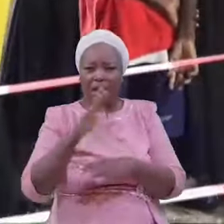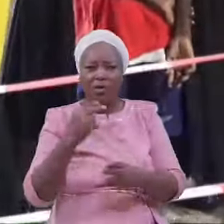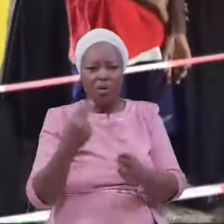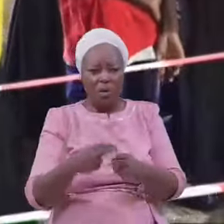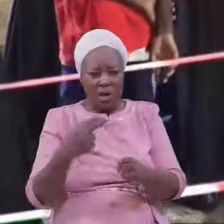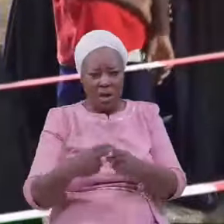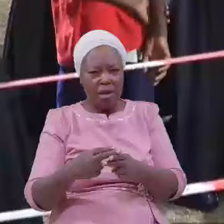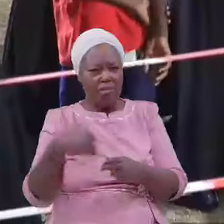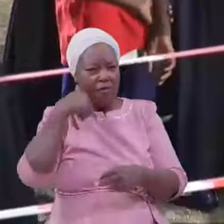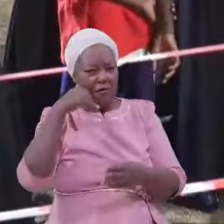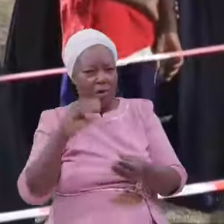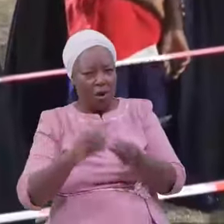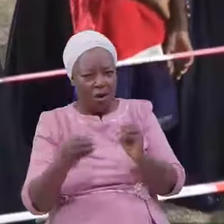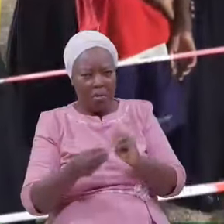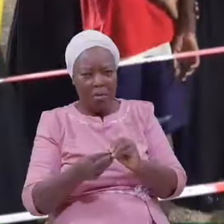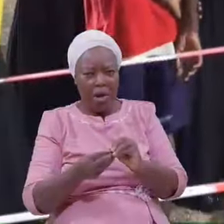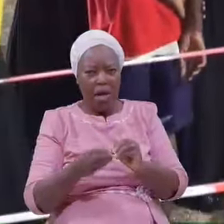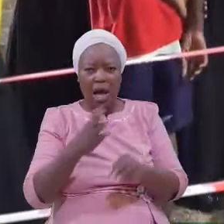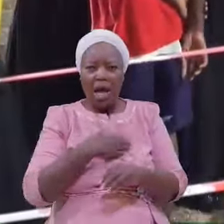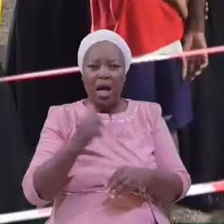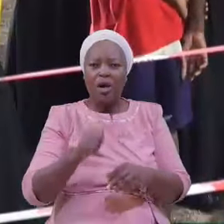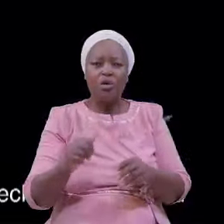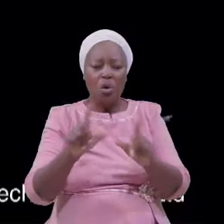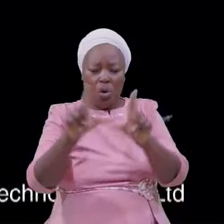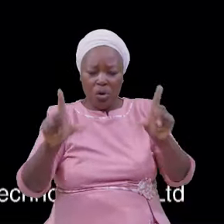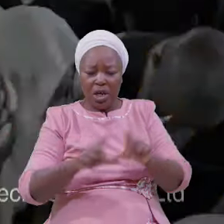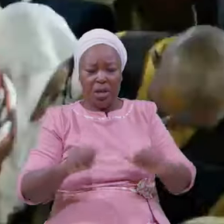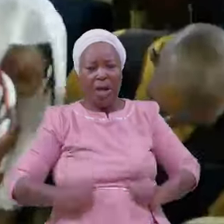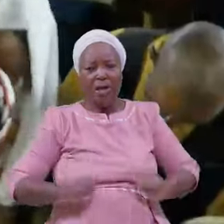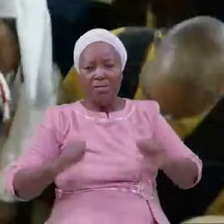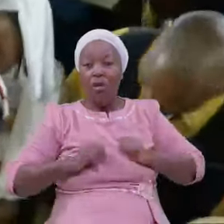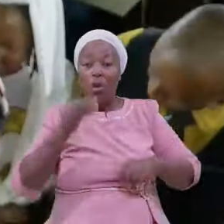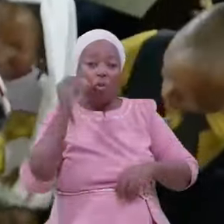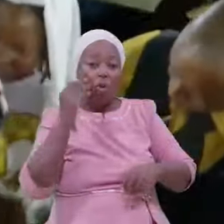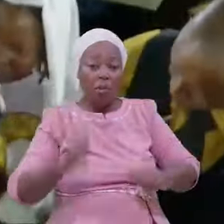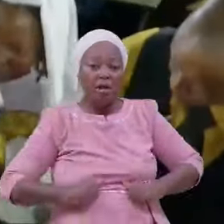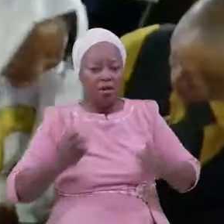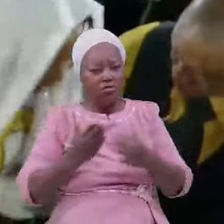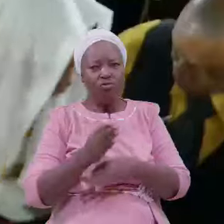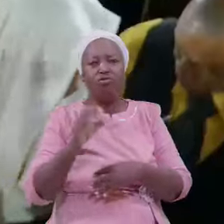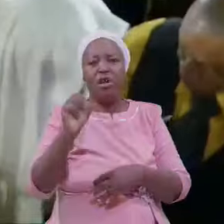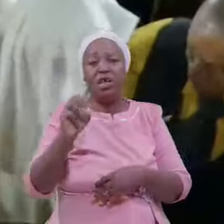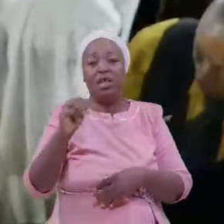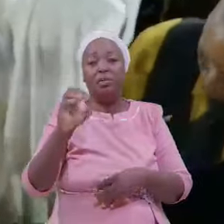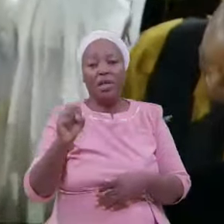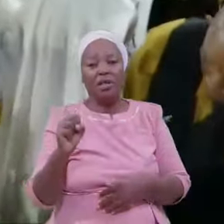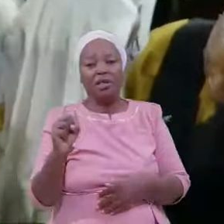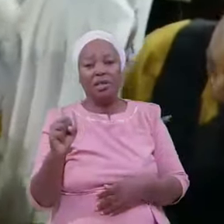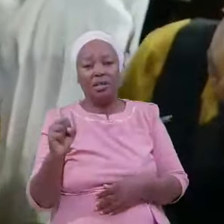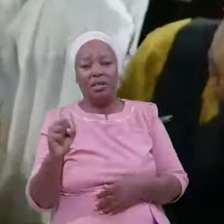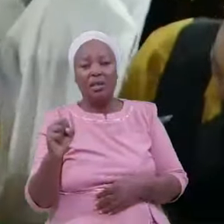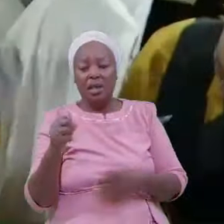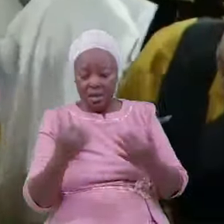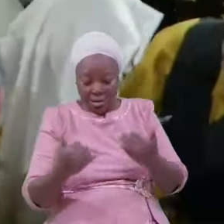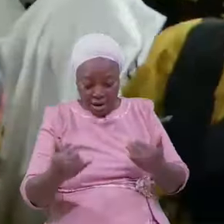number, and your location address through SMS. Do an SMS right now. Send it